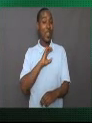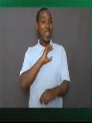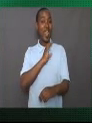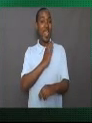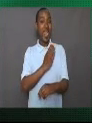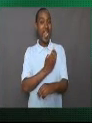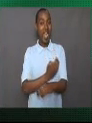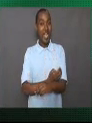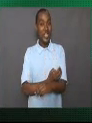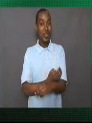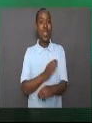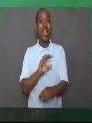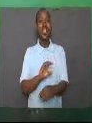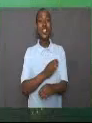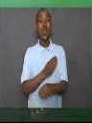cellular reactions.